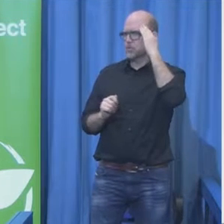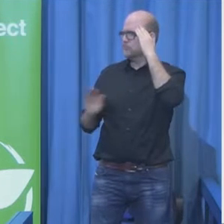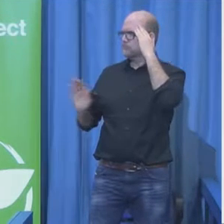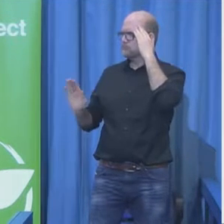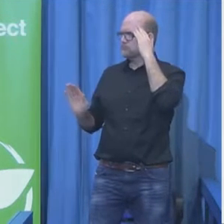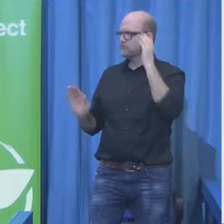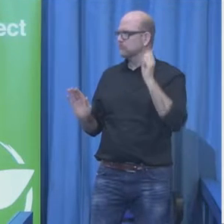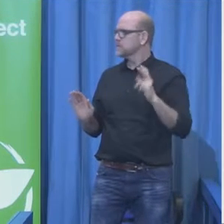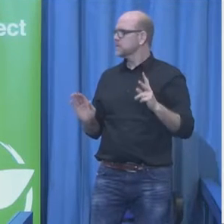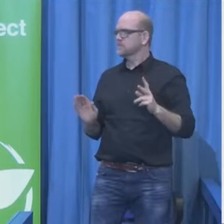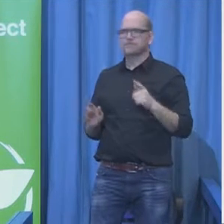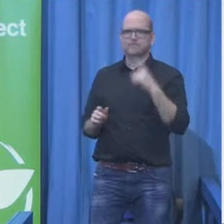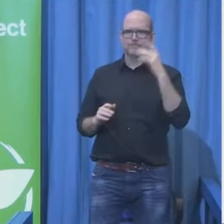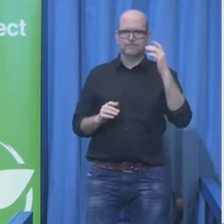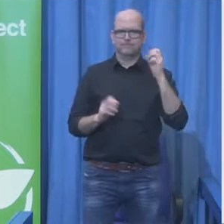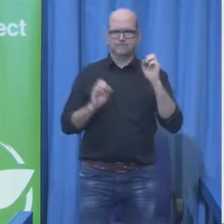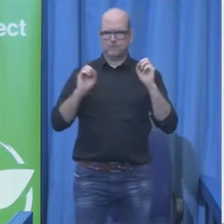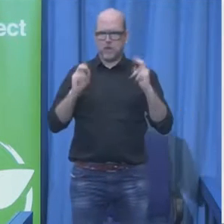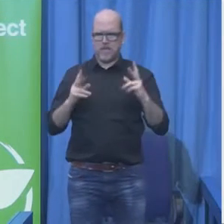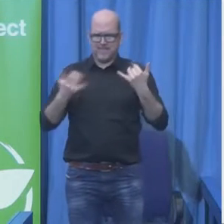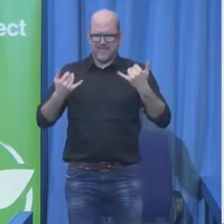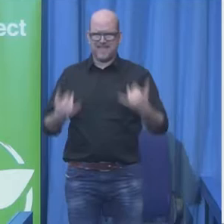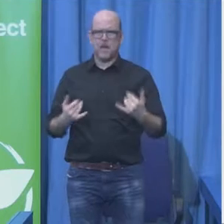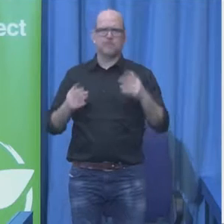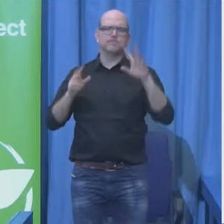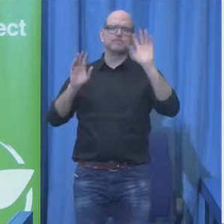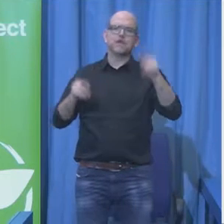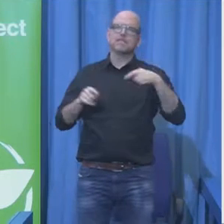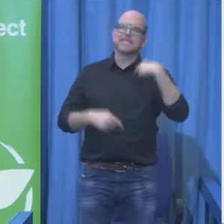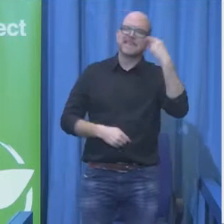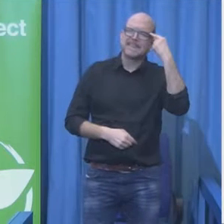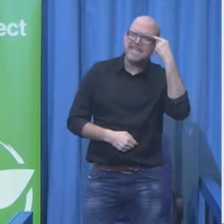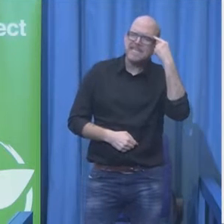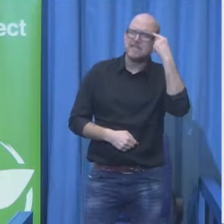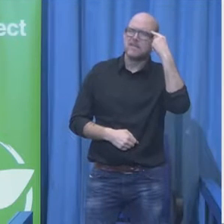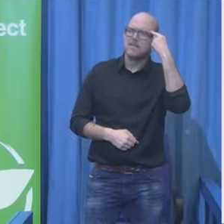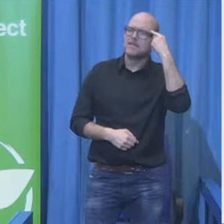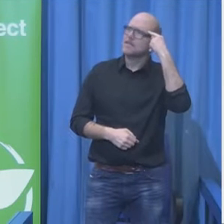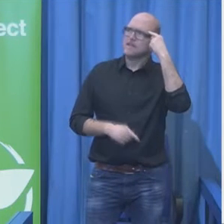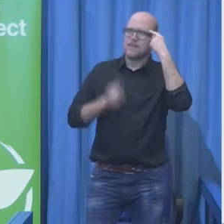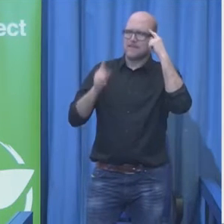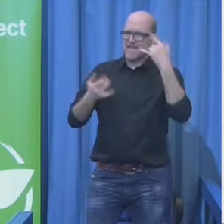now making much out of it, and I think UN DESA is playing a key role